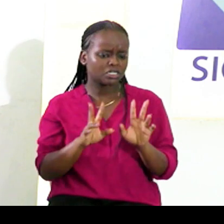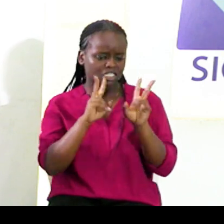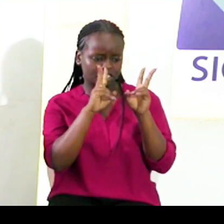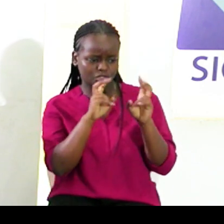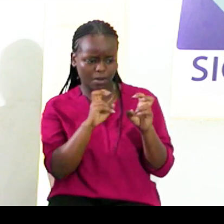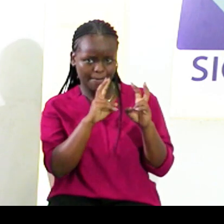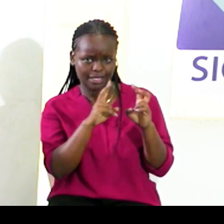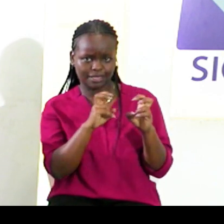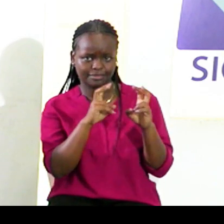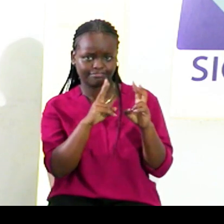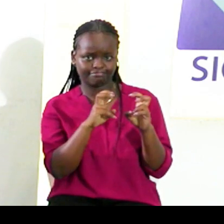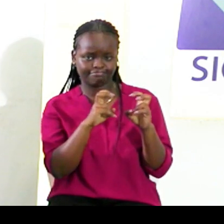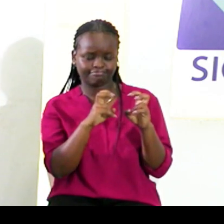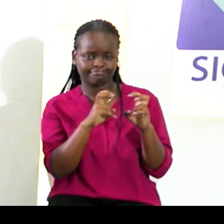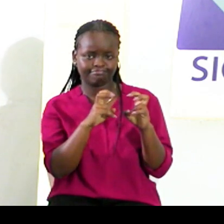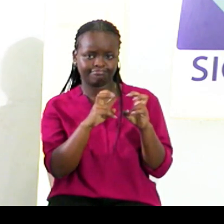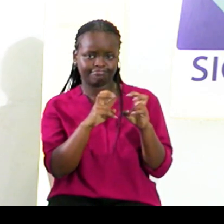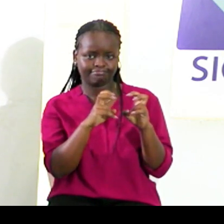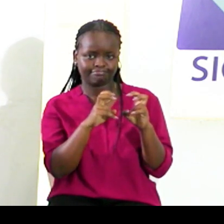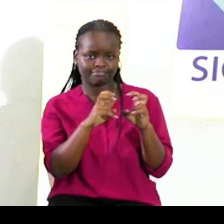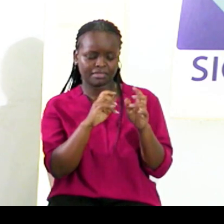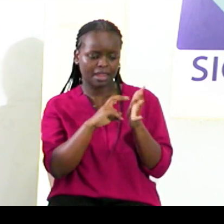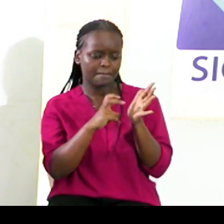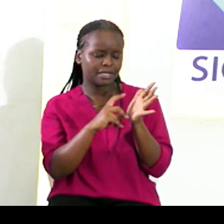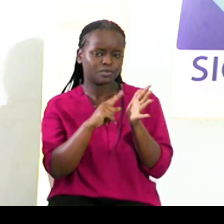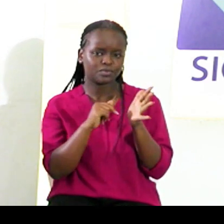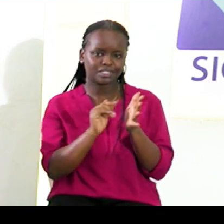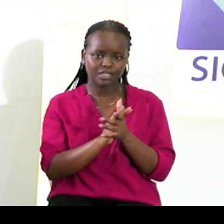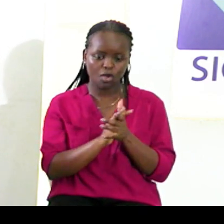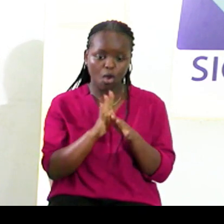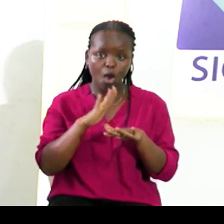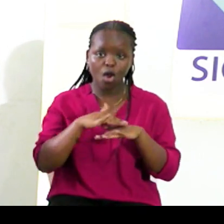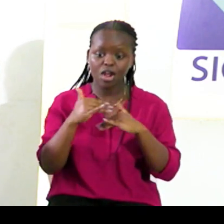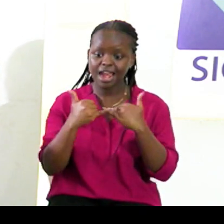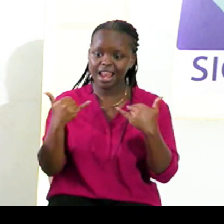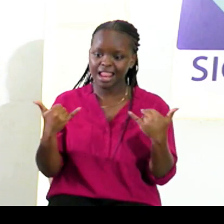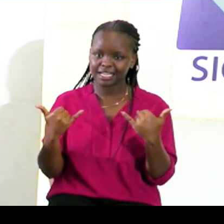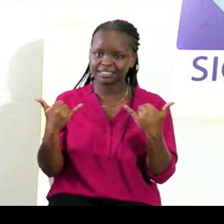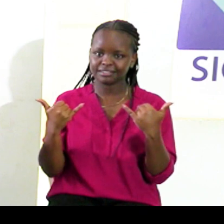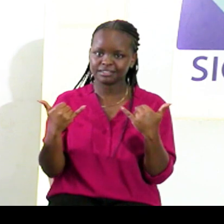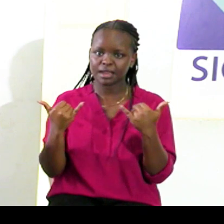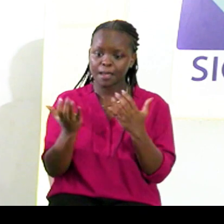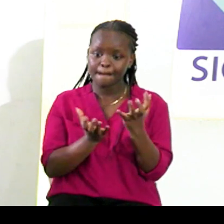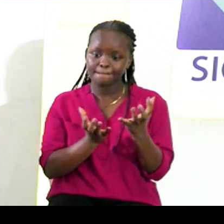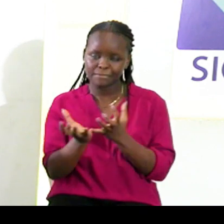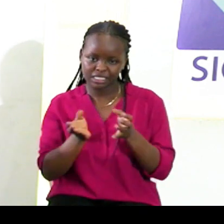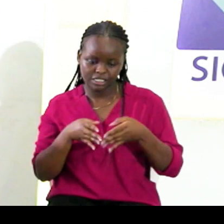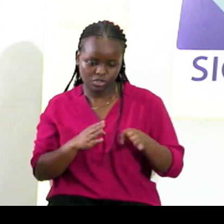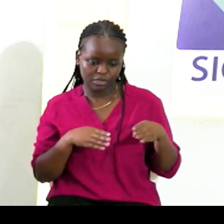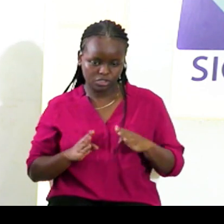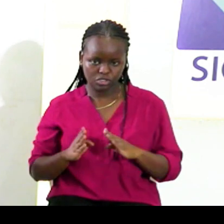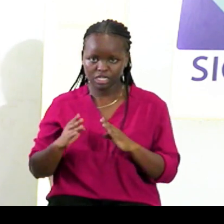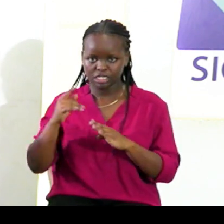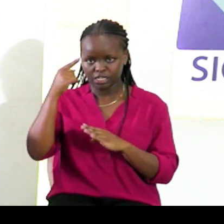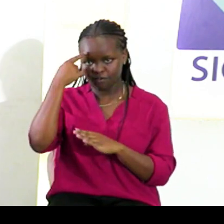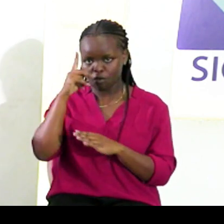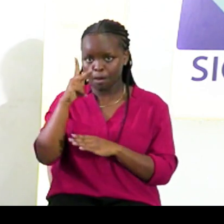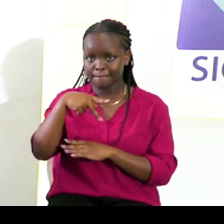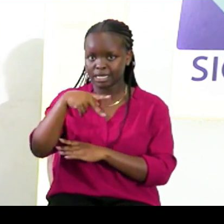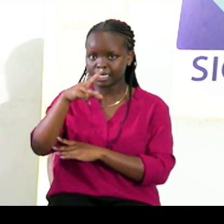topic, that is online entrepreneurship opportunities for persons with